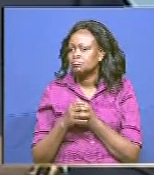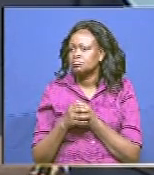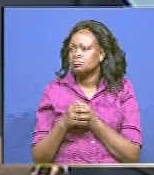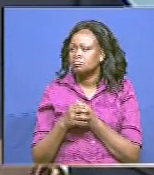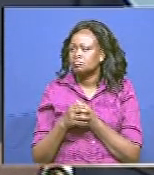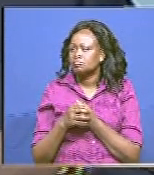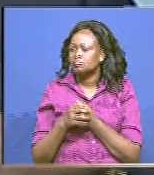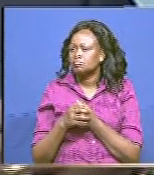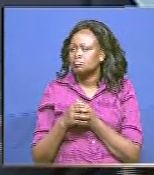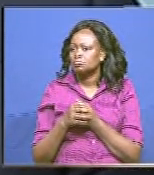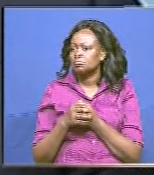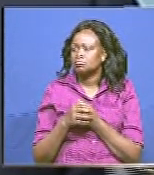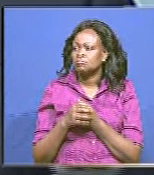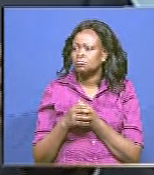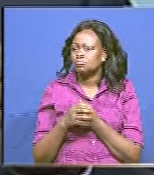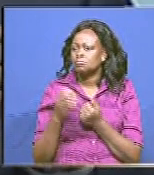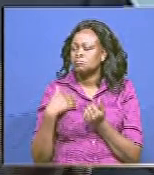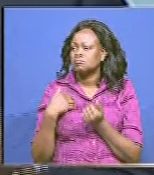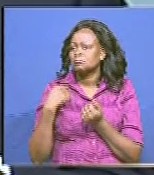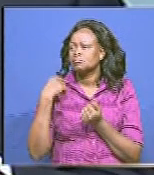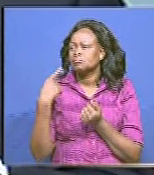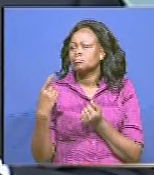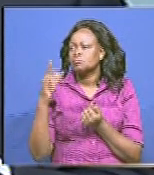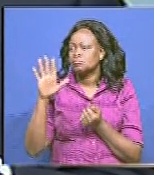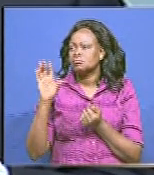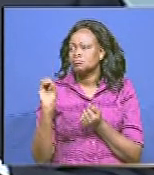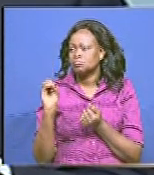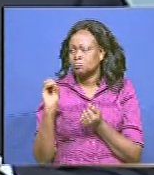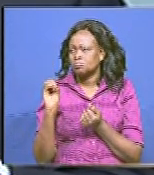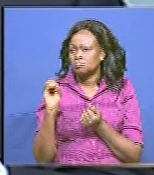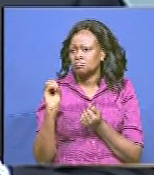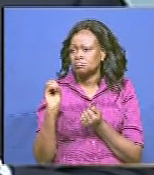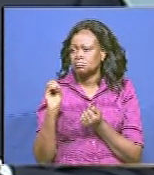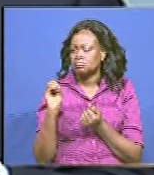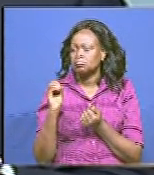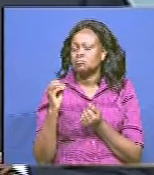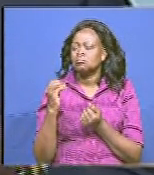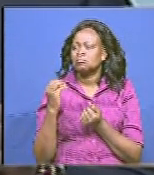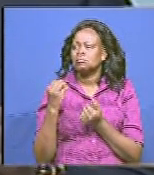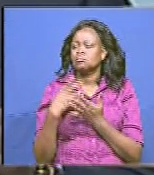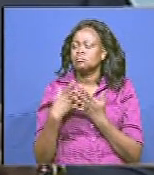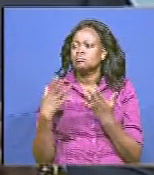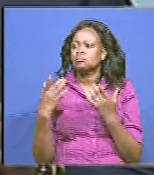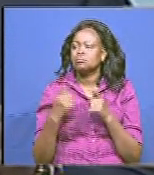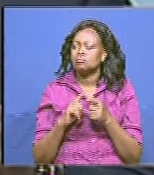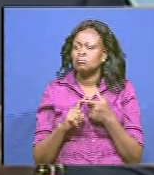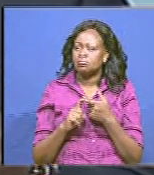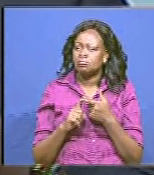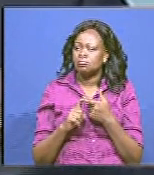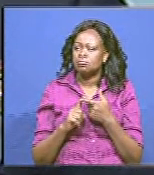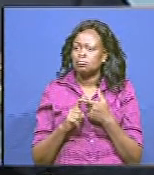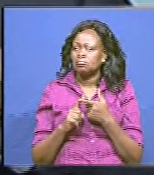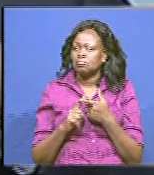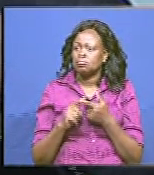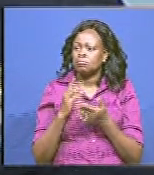lakes. So we have around 150 oxbow lakes. And then we have, in